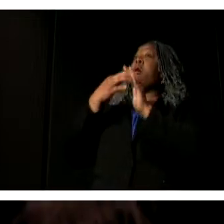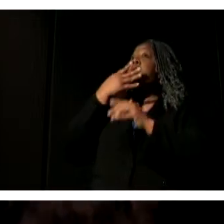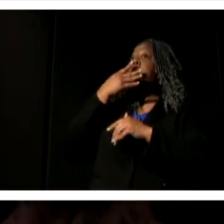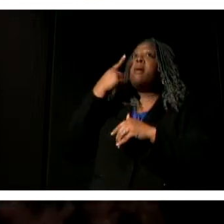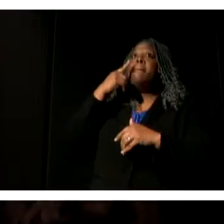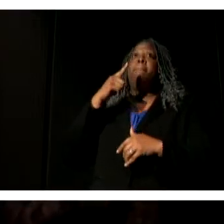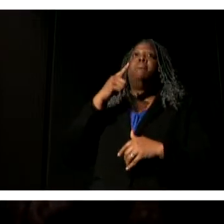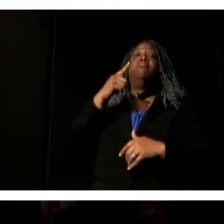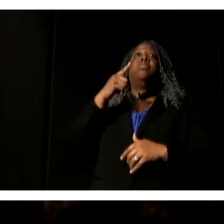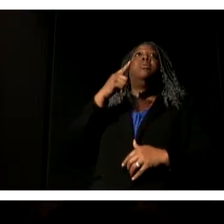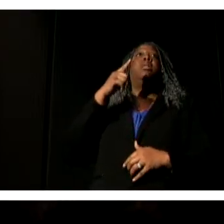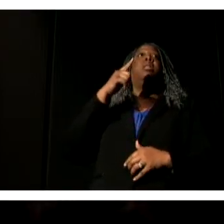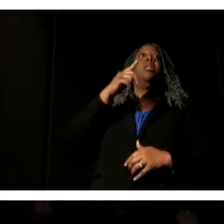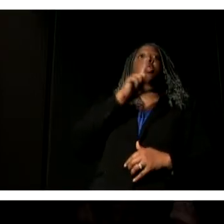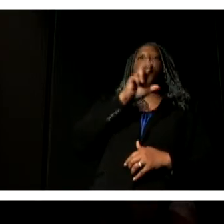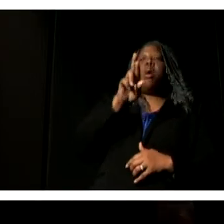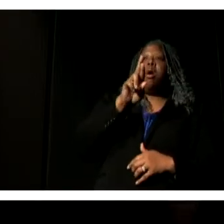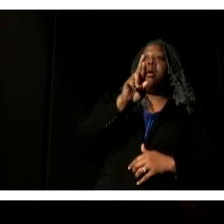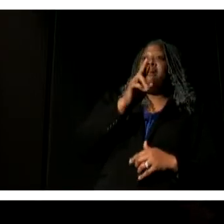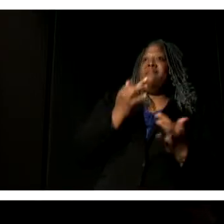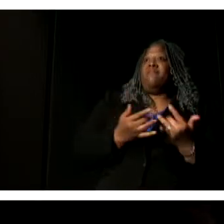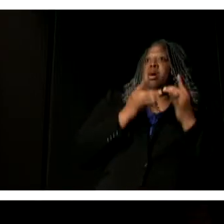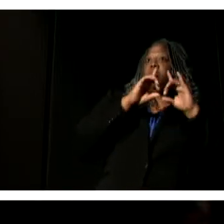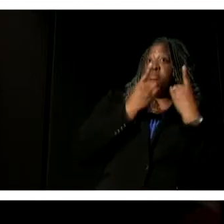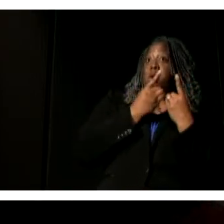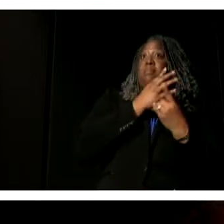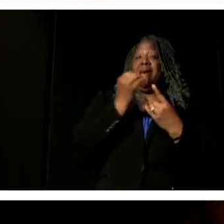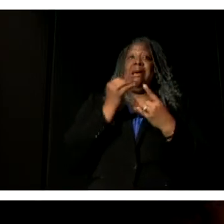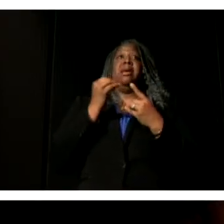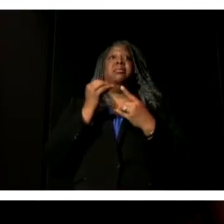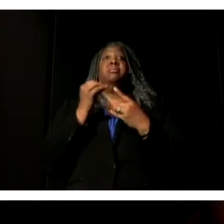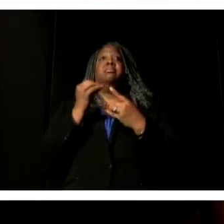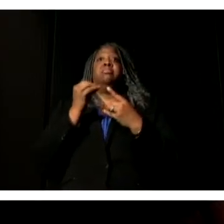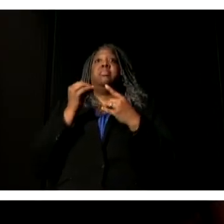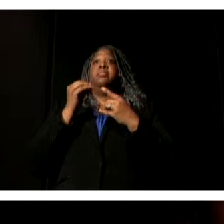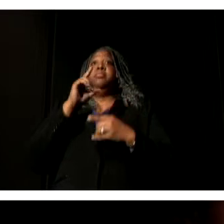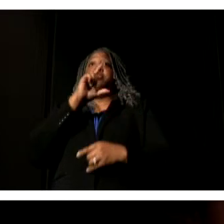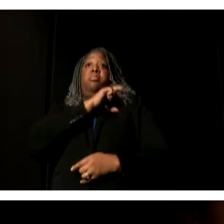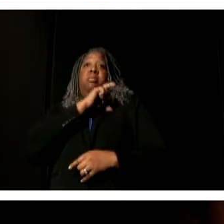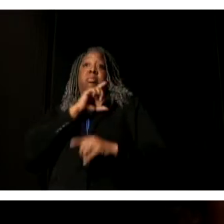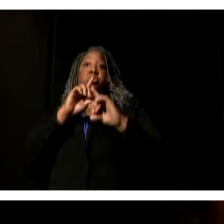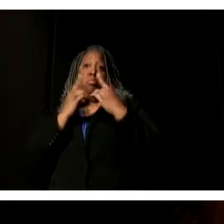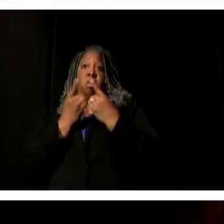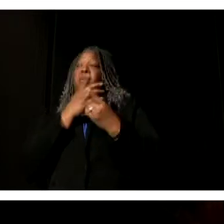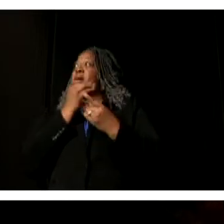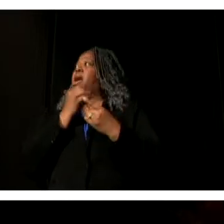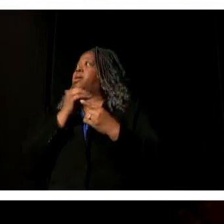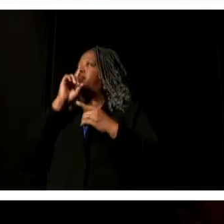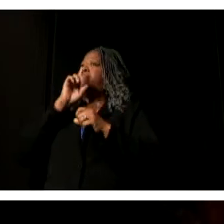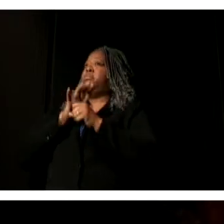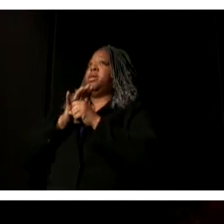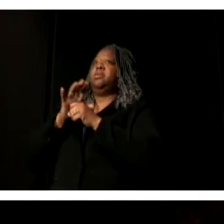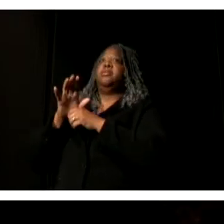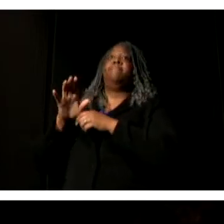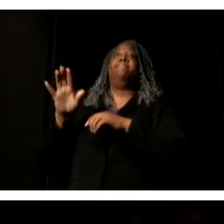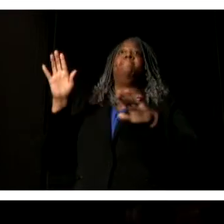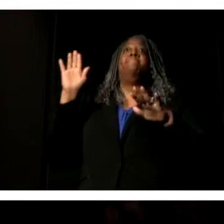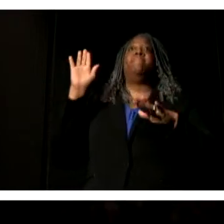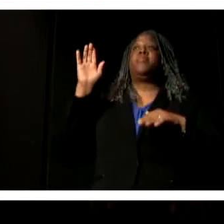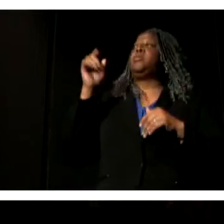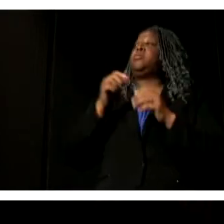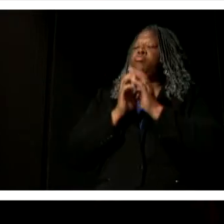Police Department, followed by the Pledge of Allegiance. Good evening, everyone. Please join me in